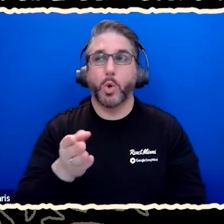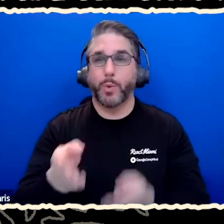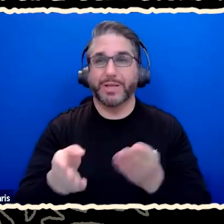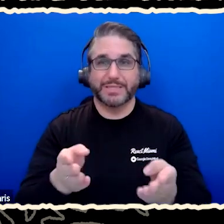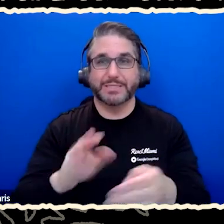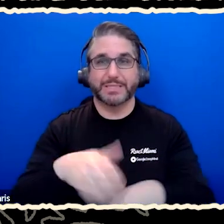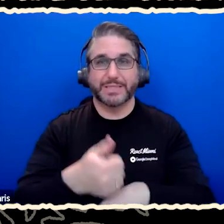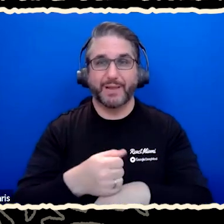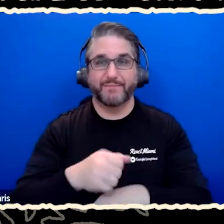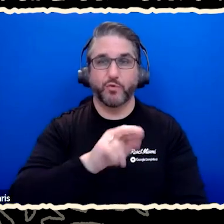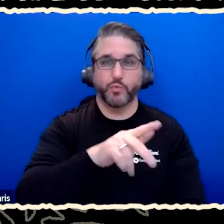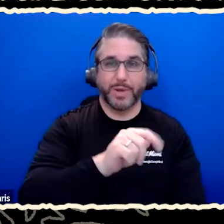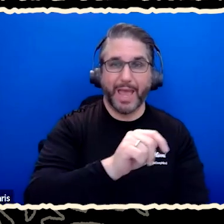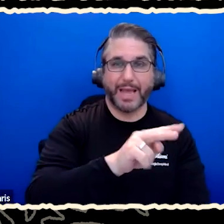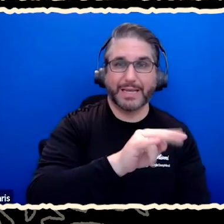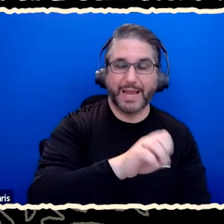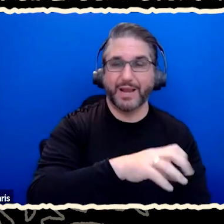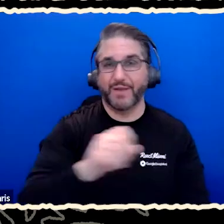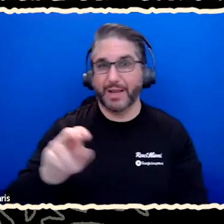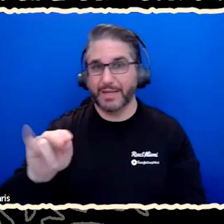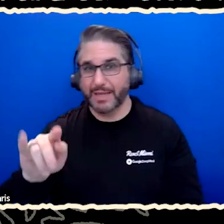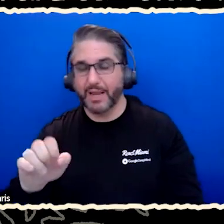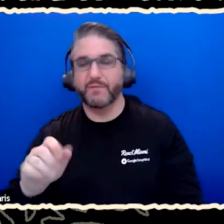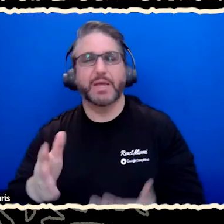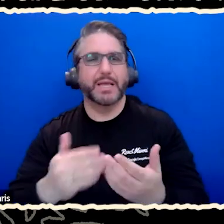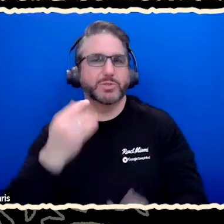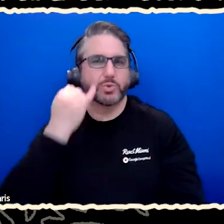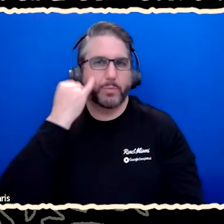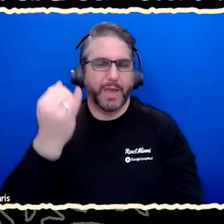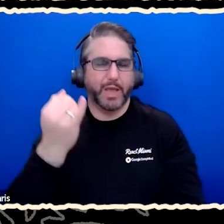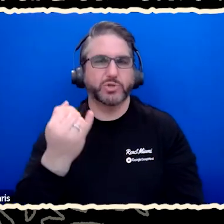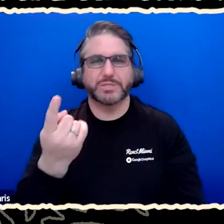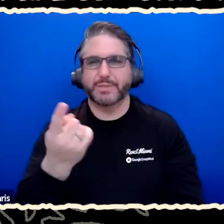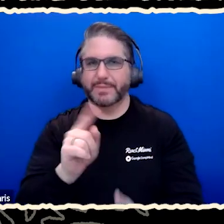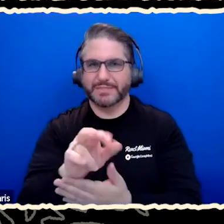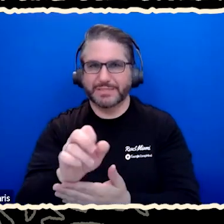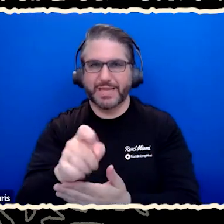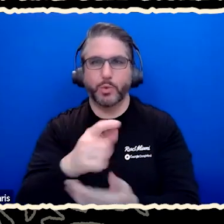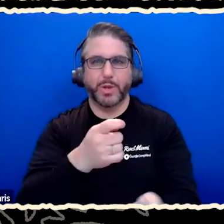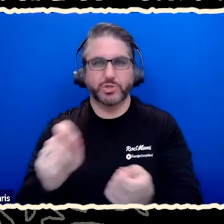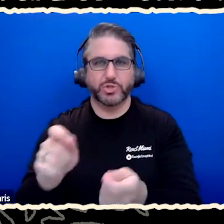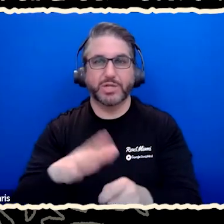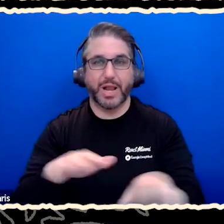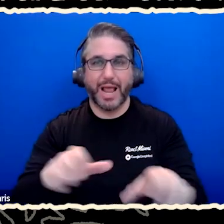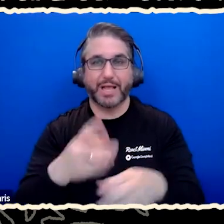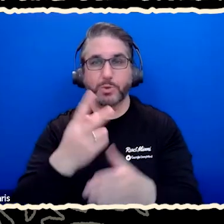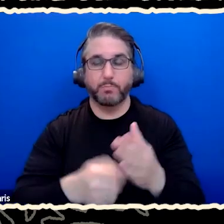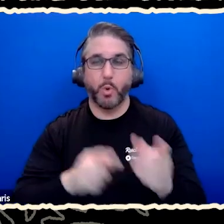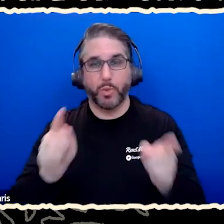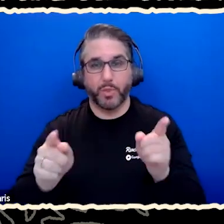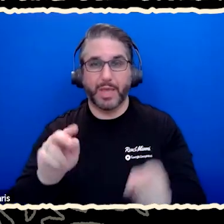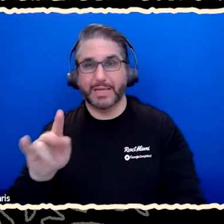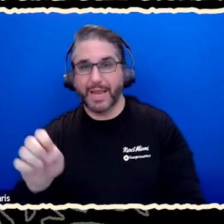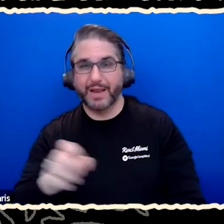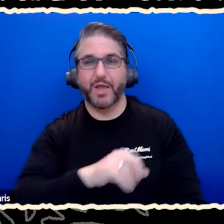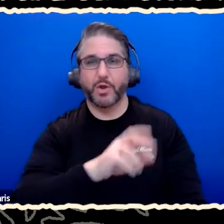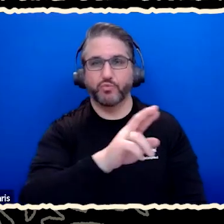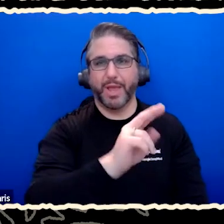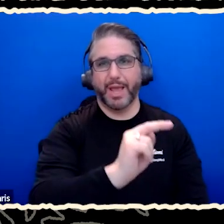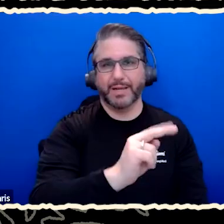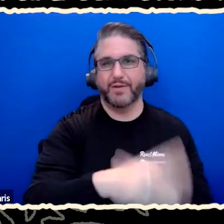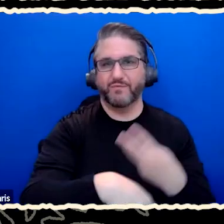React Native and native, it is easy to imagine a piece of state that can be changed on actions both from the native and React Native worlds.